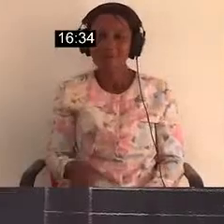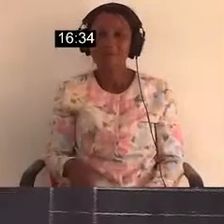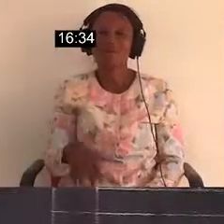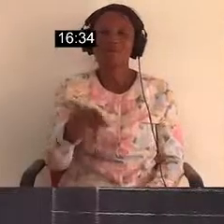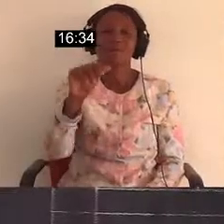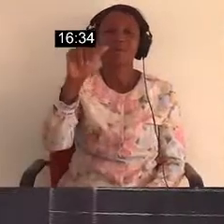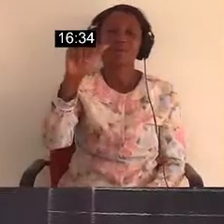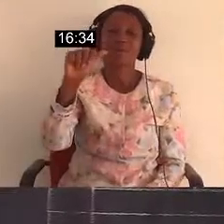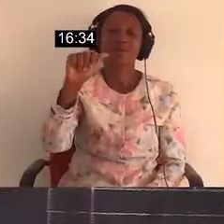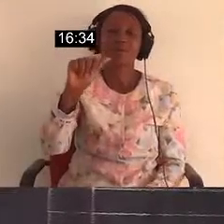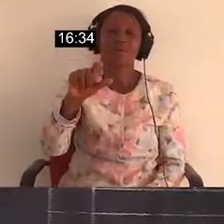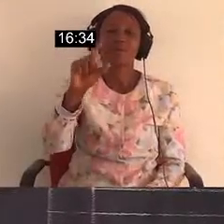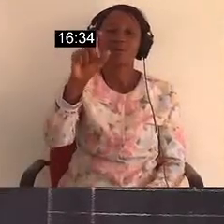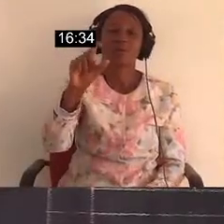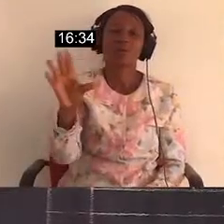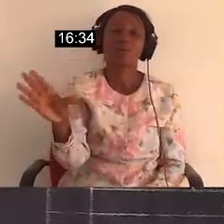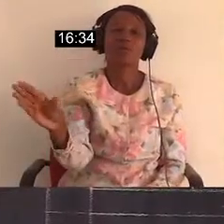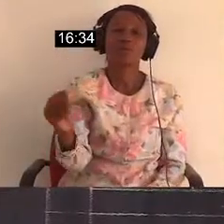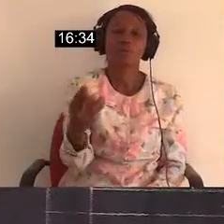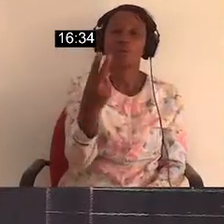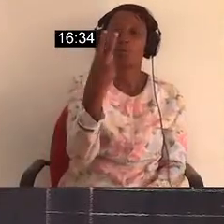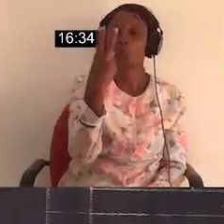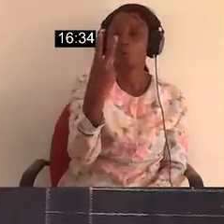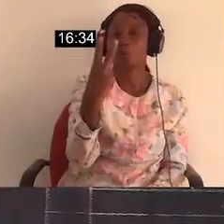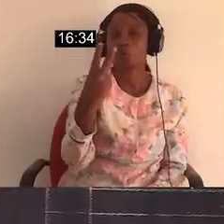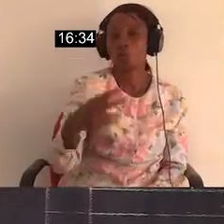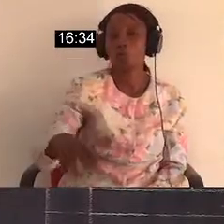a word with two sounds.